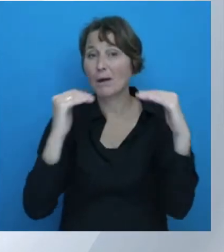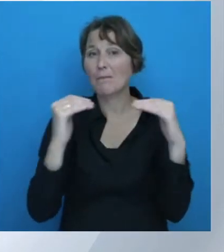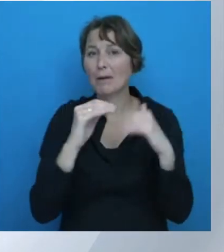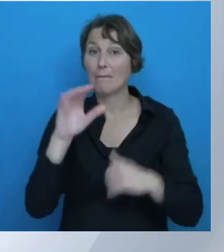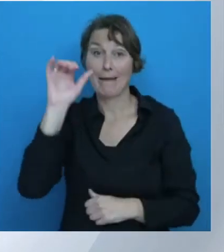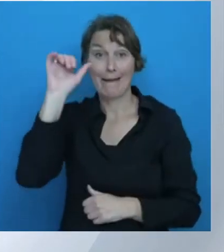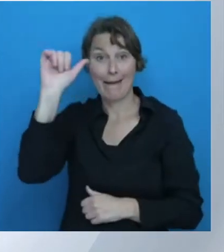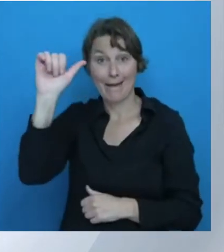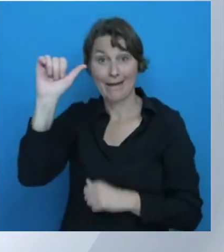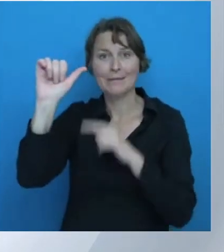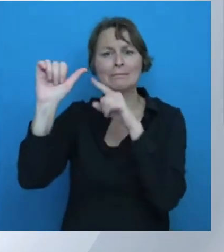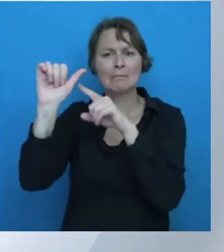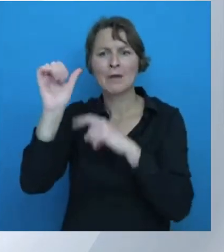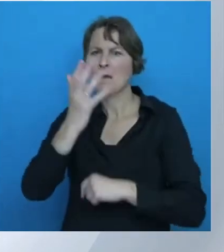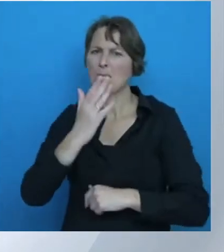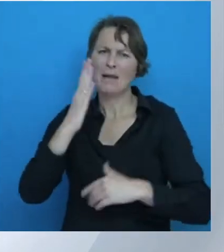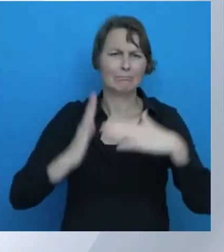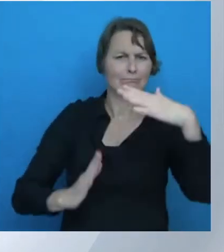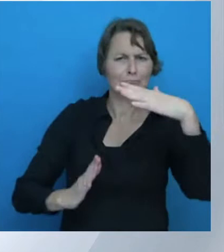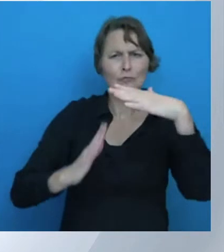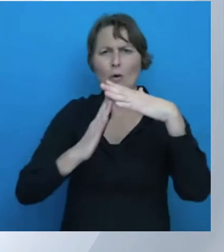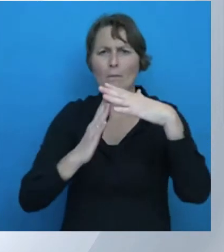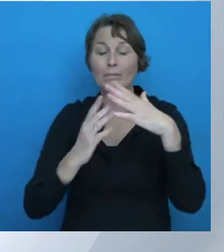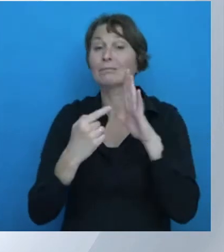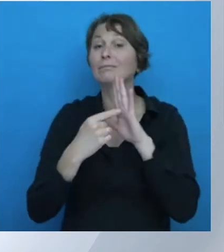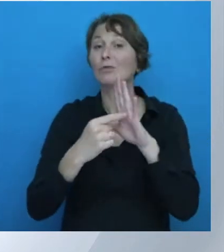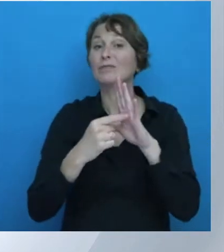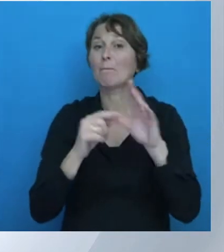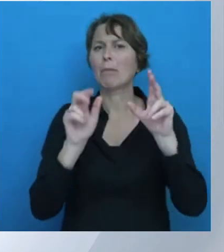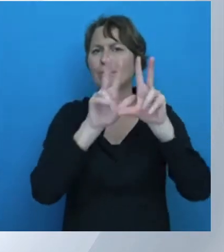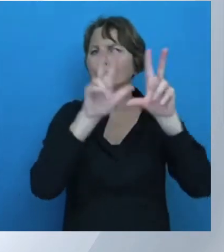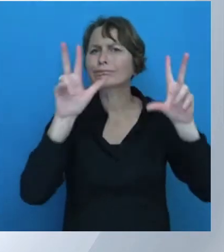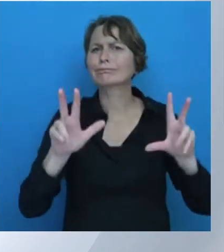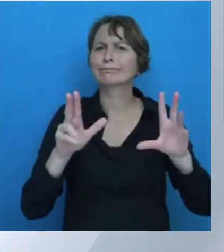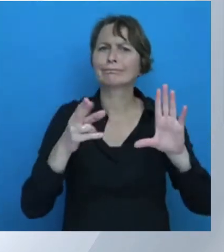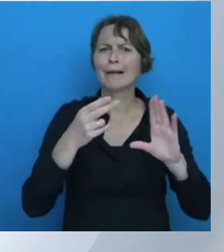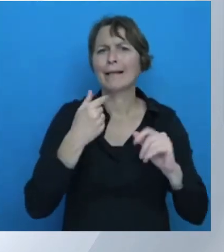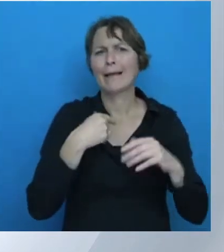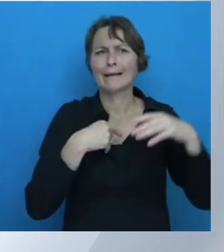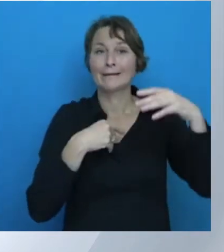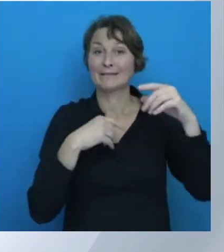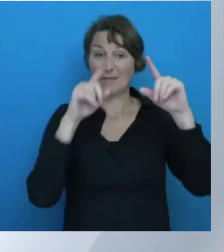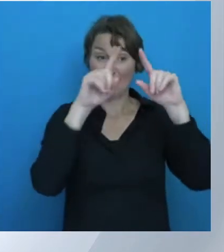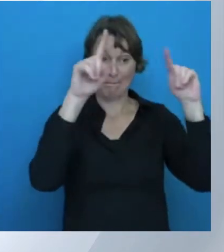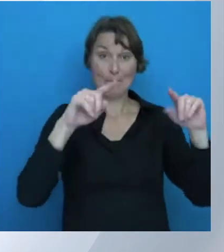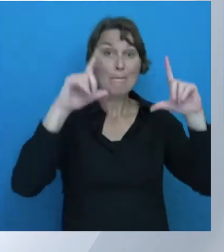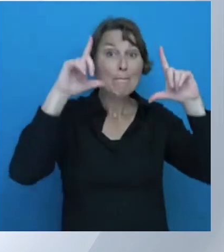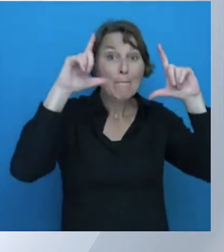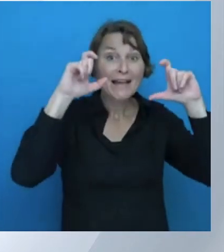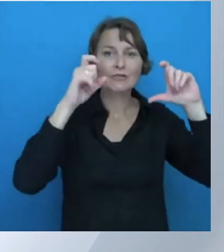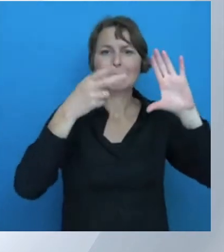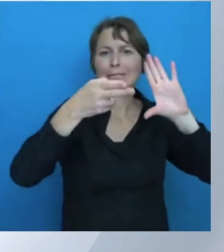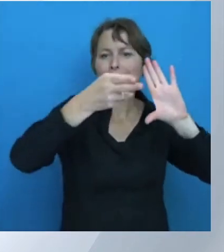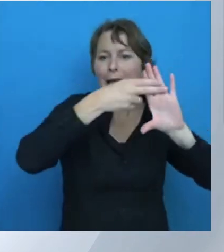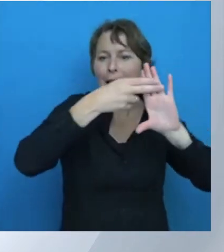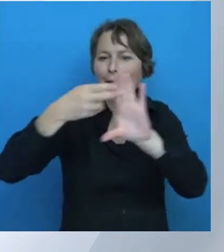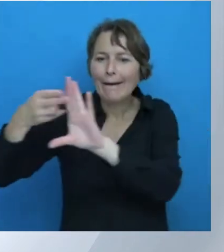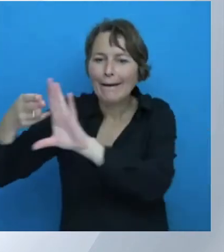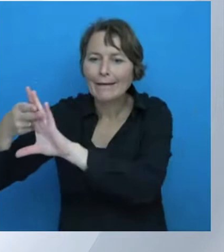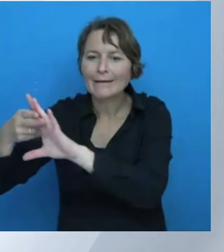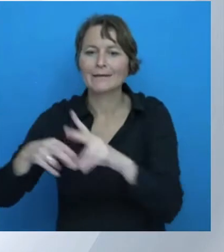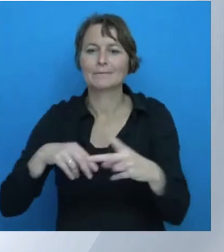that's creating alt tags on your images, for example. Level AA signifies the biggest and most common barriers for disabled